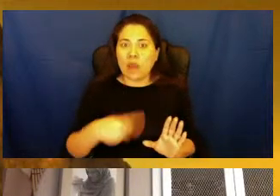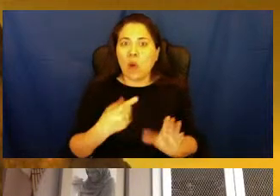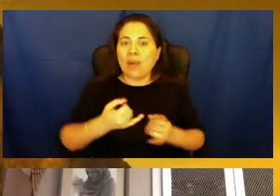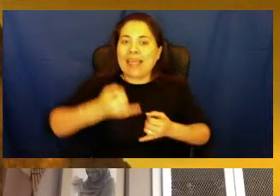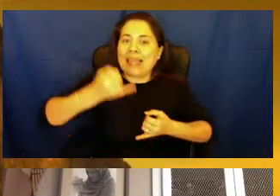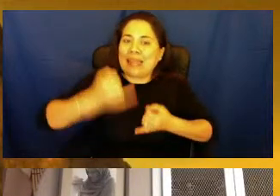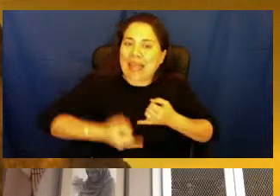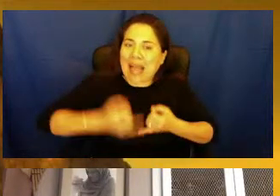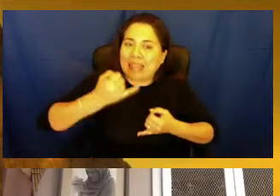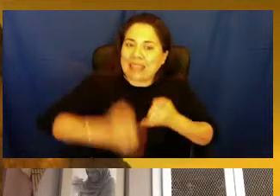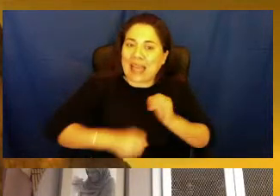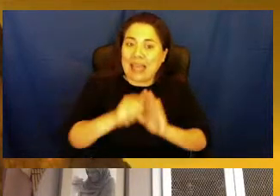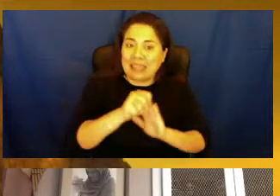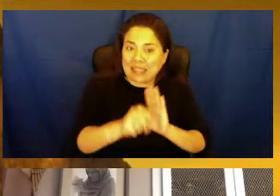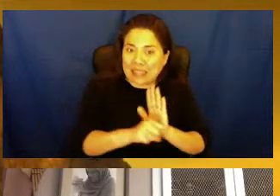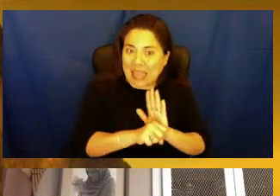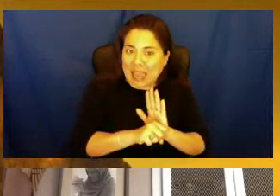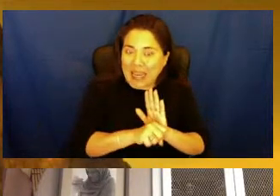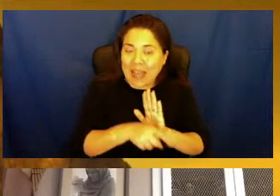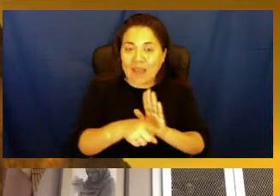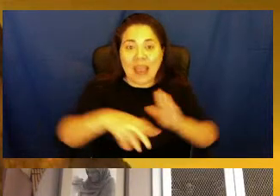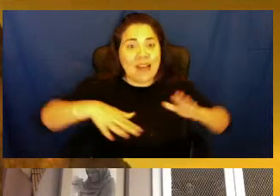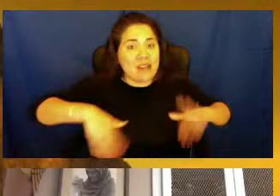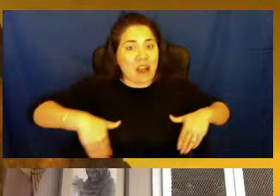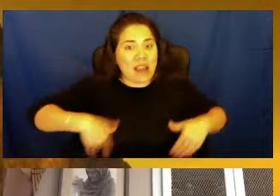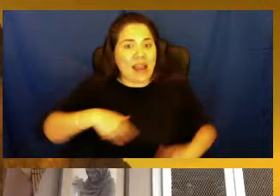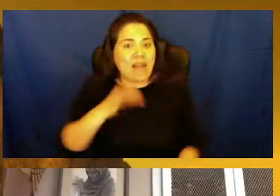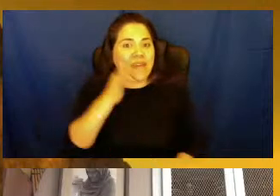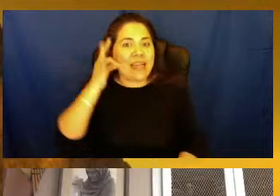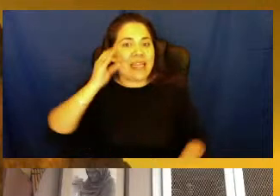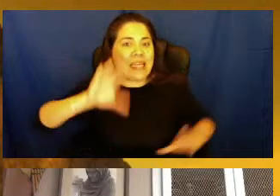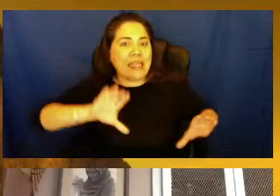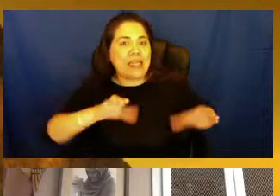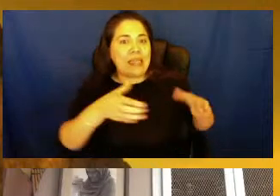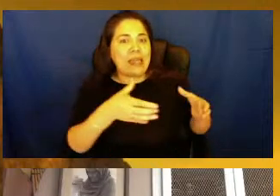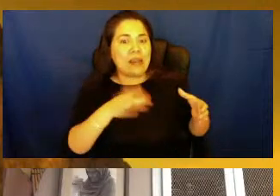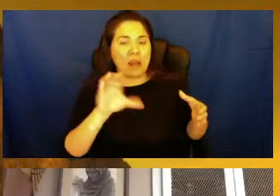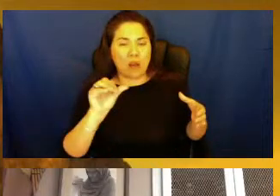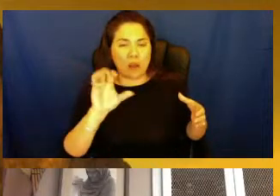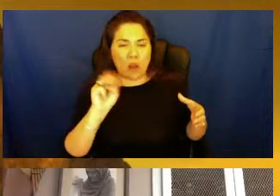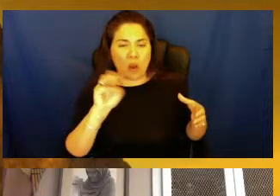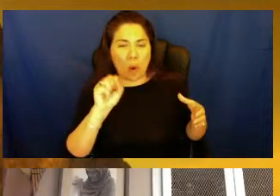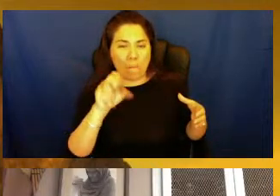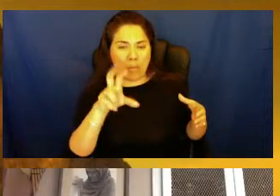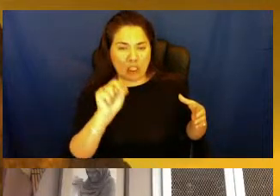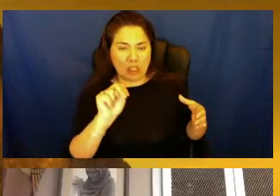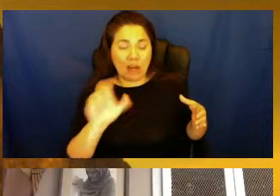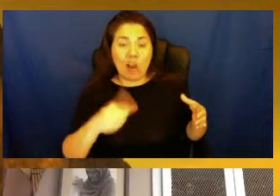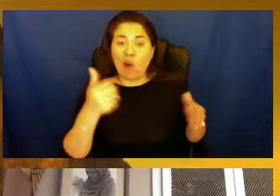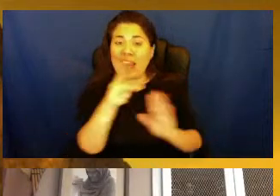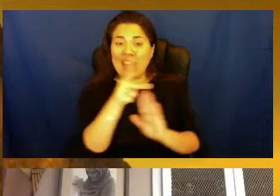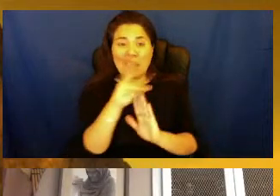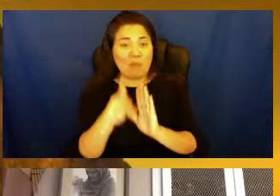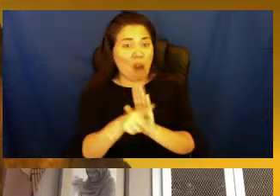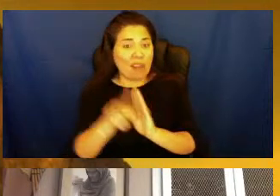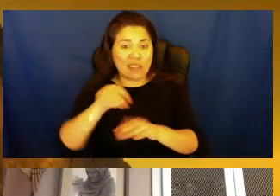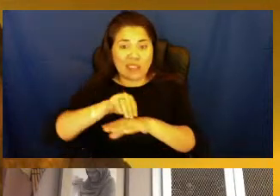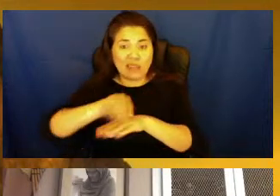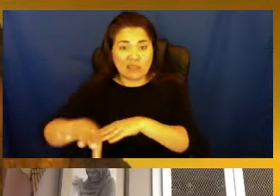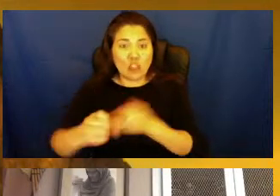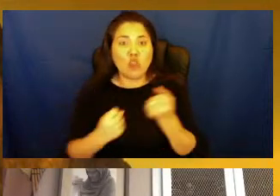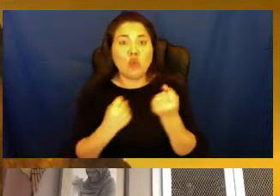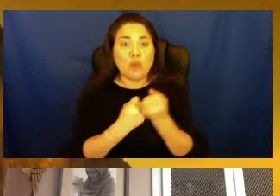country that does not have an Indian commission or policy on, to support American